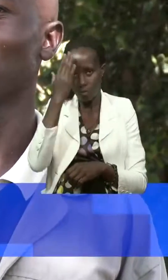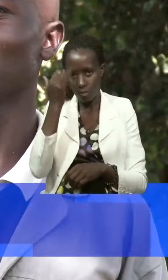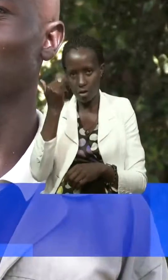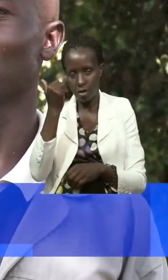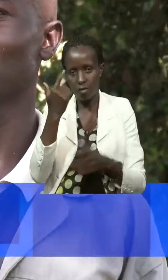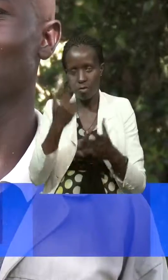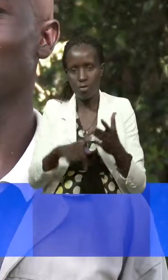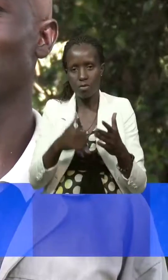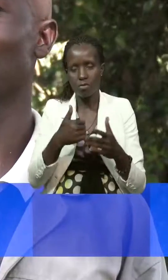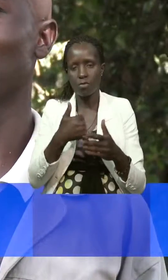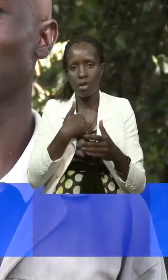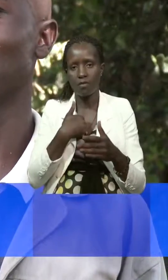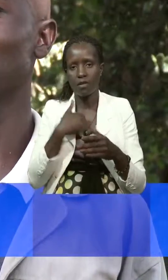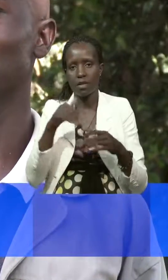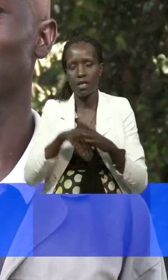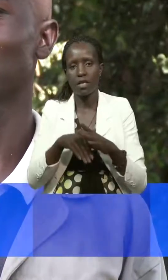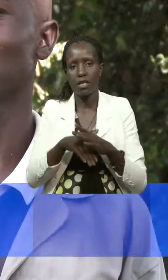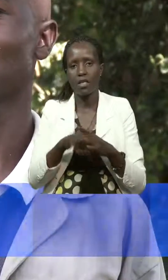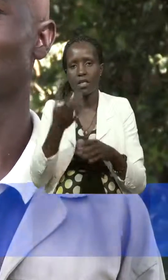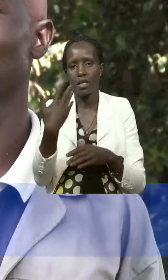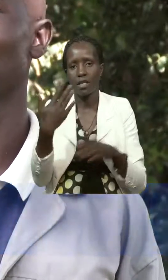kwa vile vitu tunazopanda kwa greenhouse,